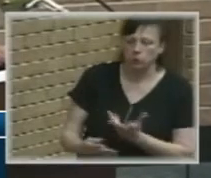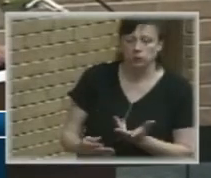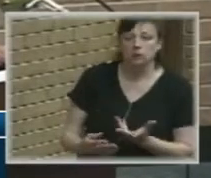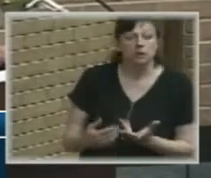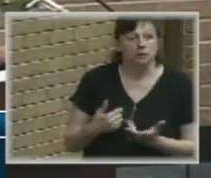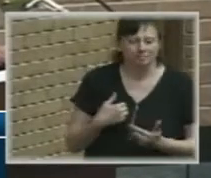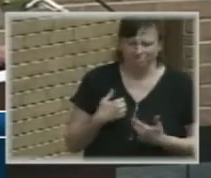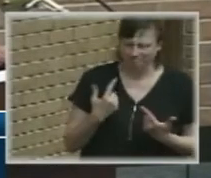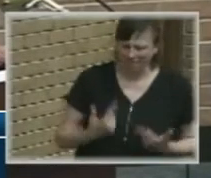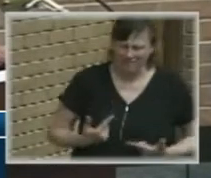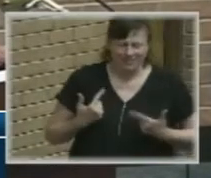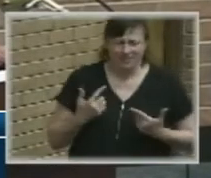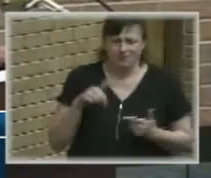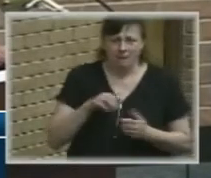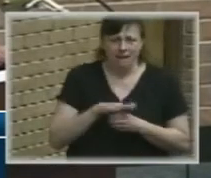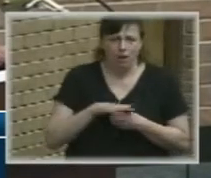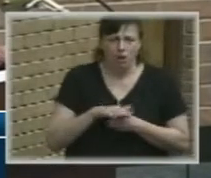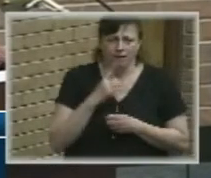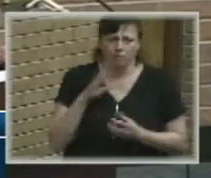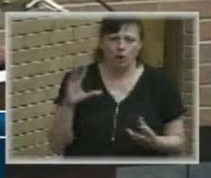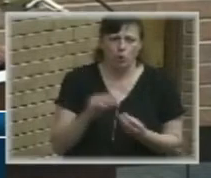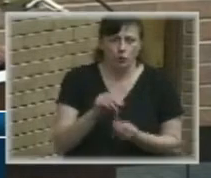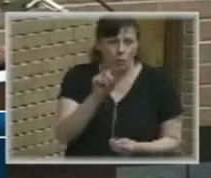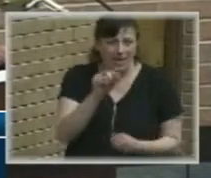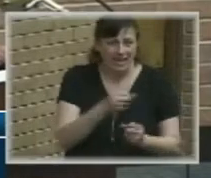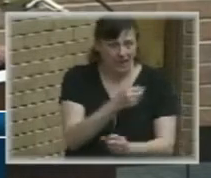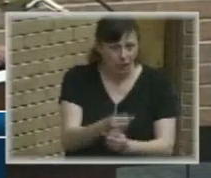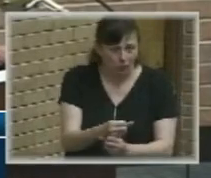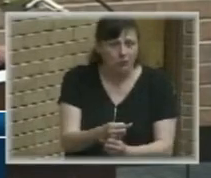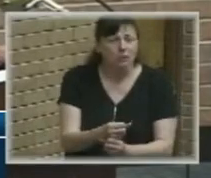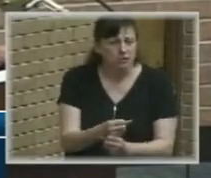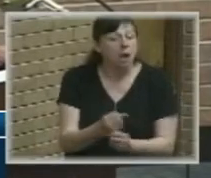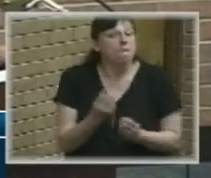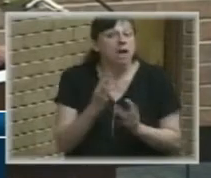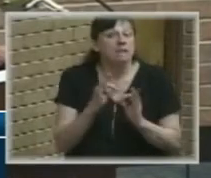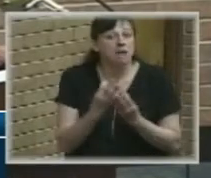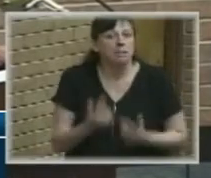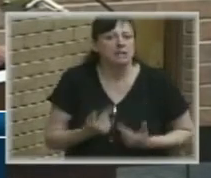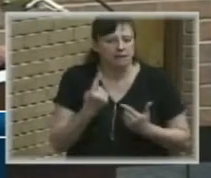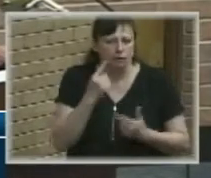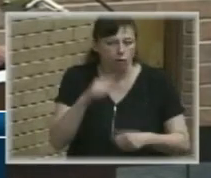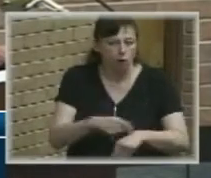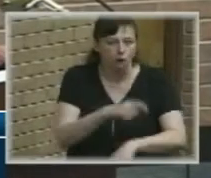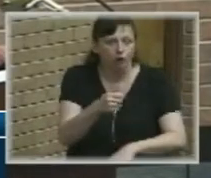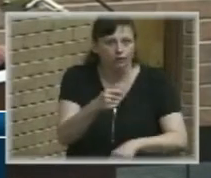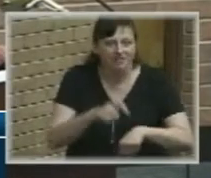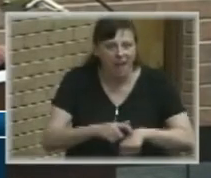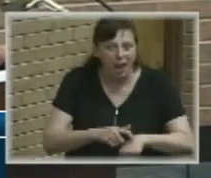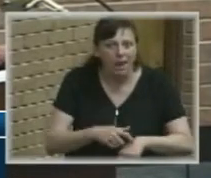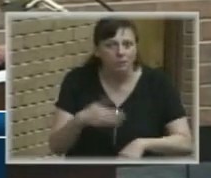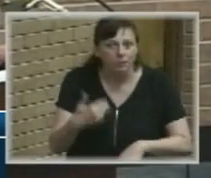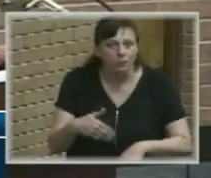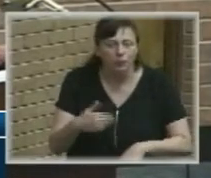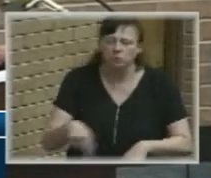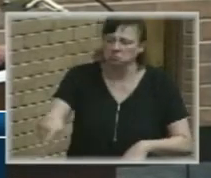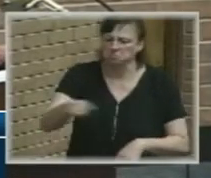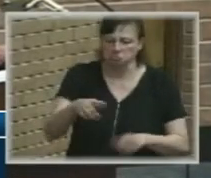neighbors that have lived much longer. We're lucky to have a lot of new families. The street is full of kids again,